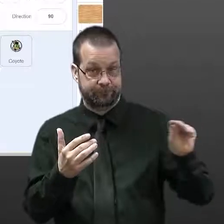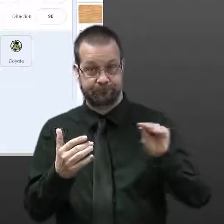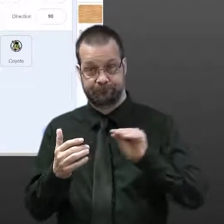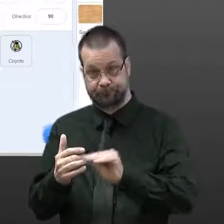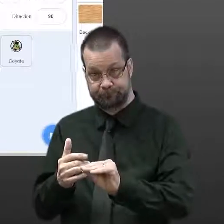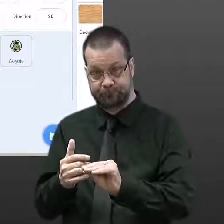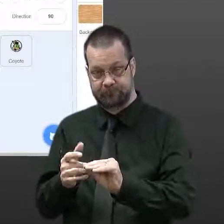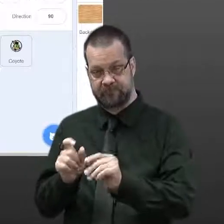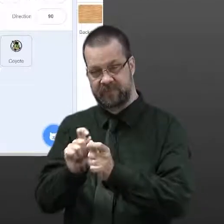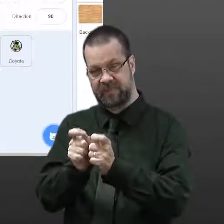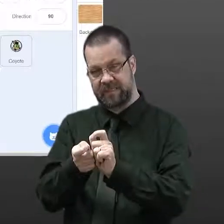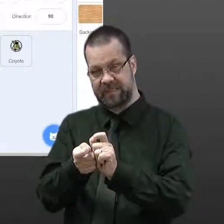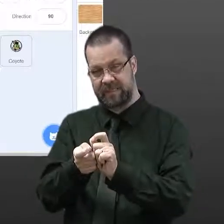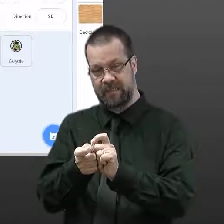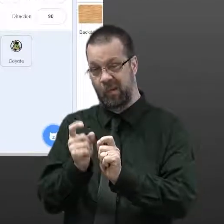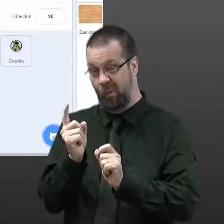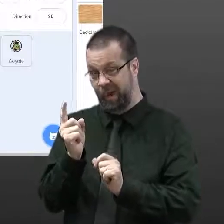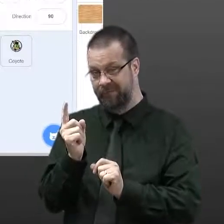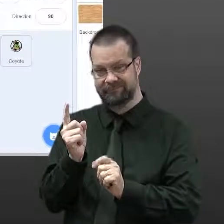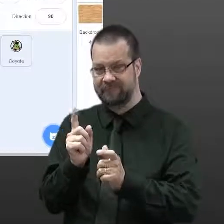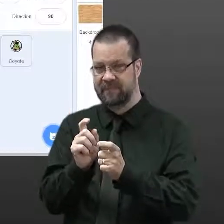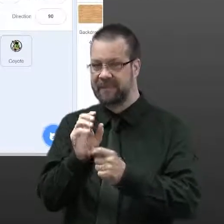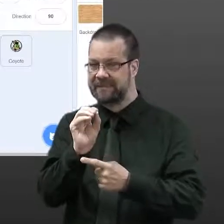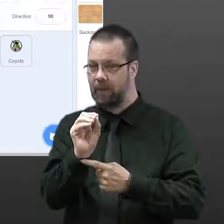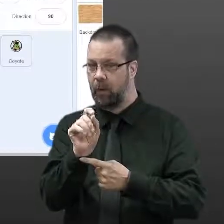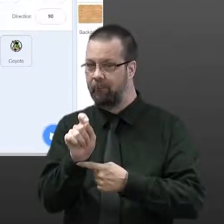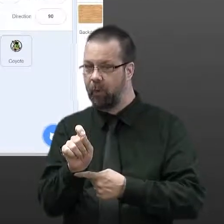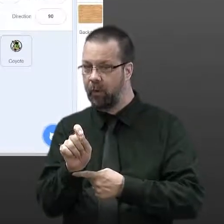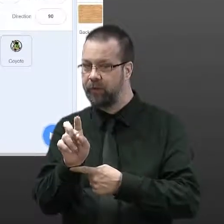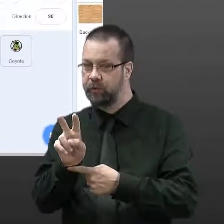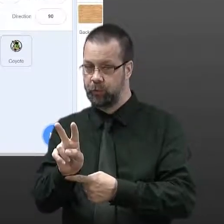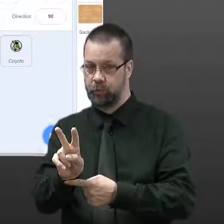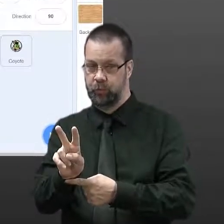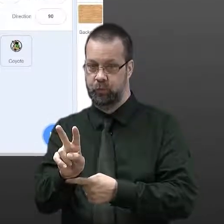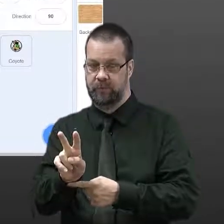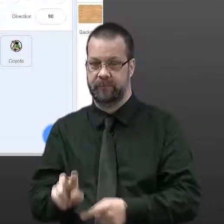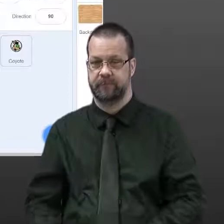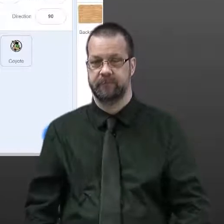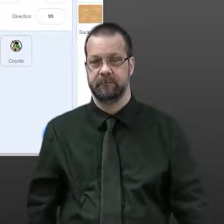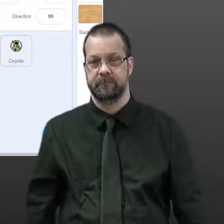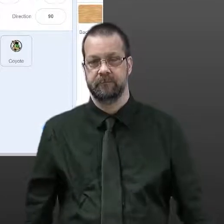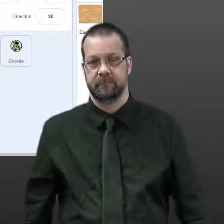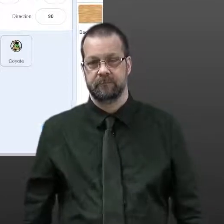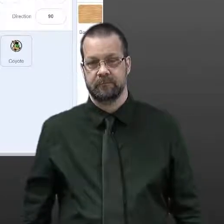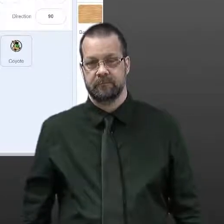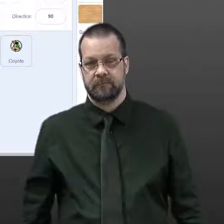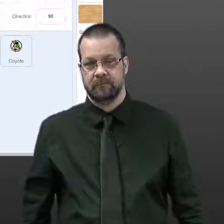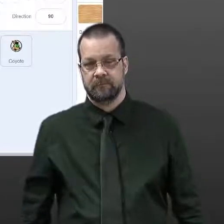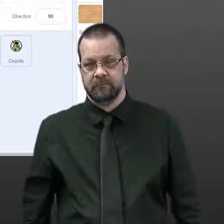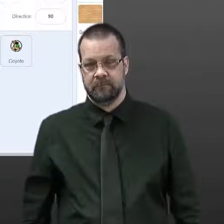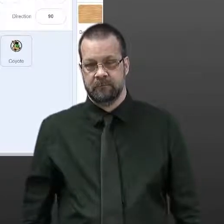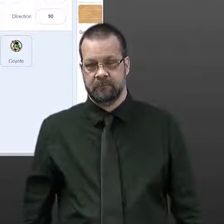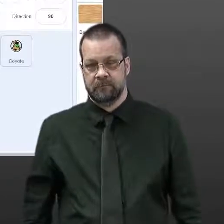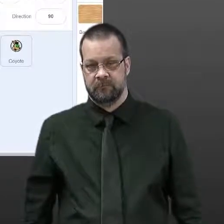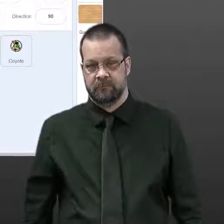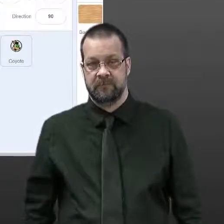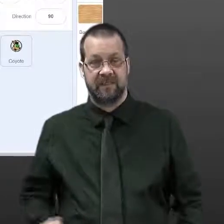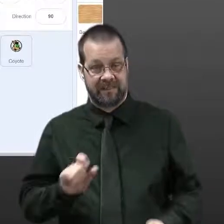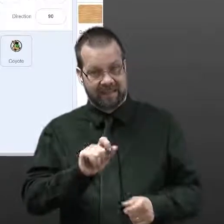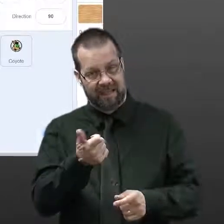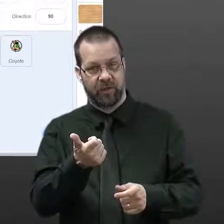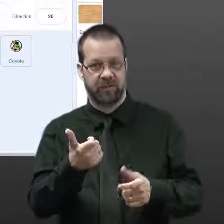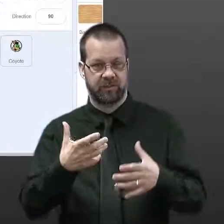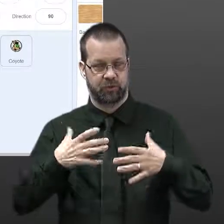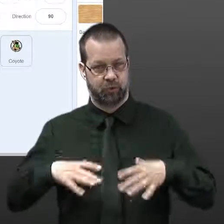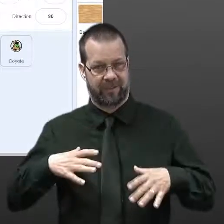block and change the value from 1 to 0.2 seconds. And then we need another